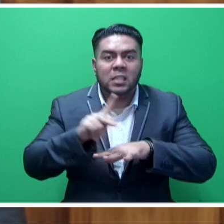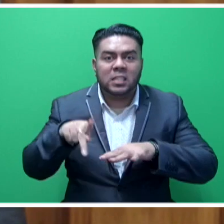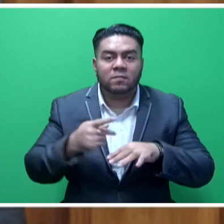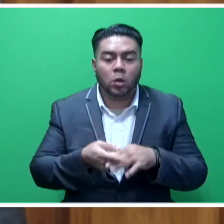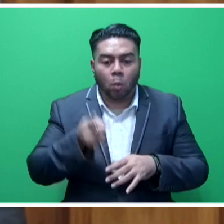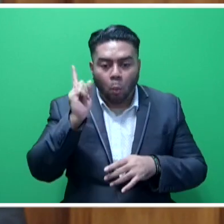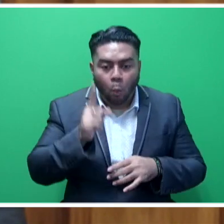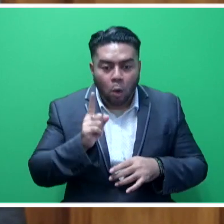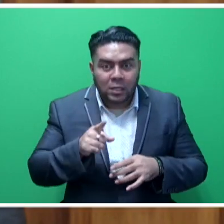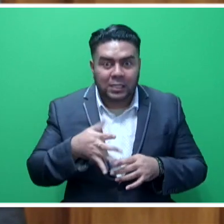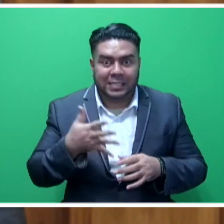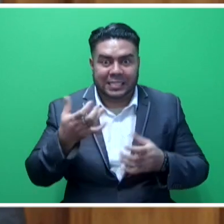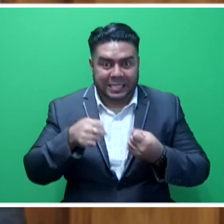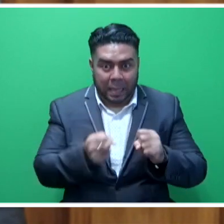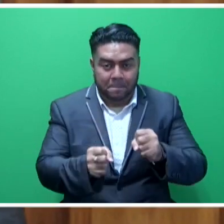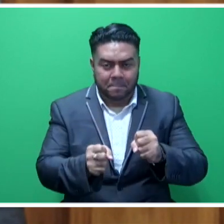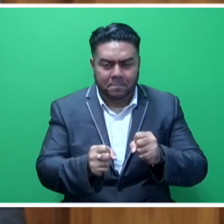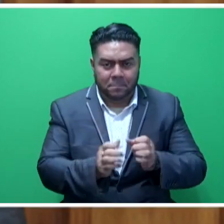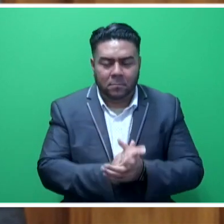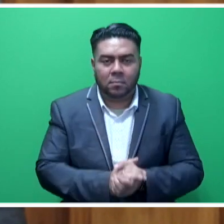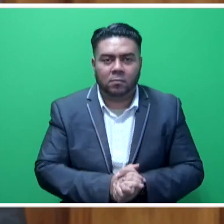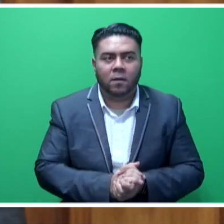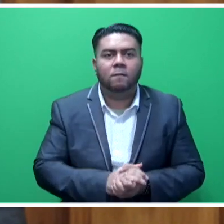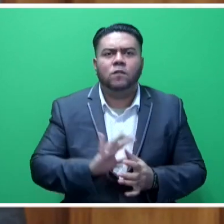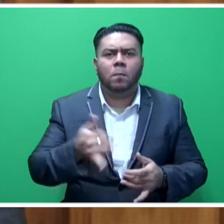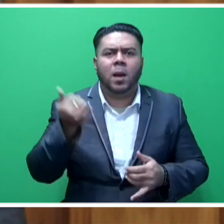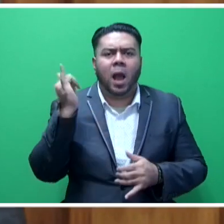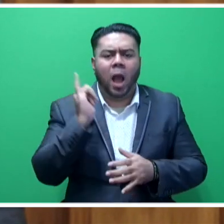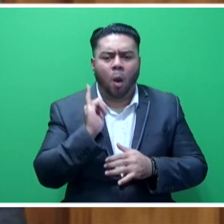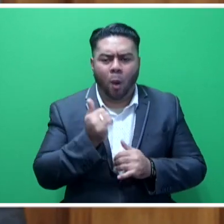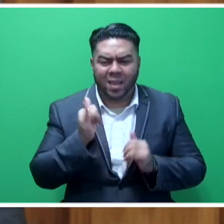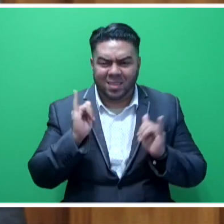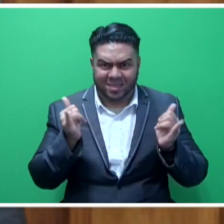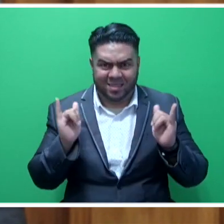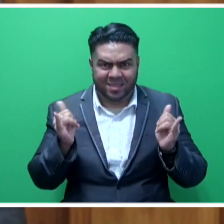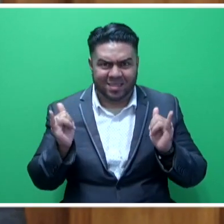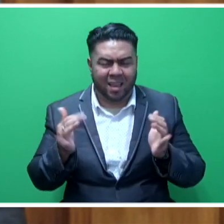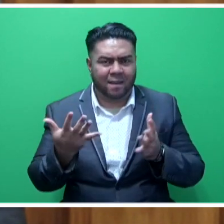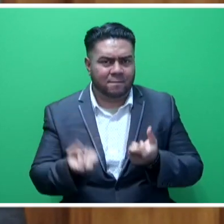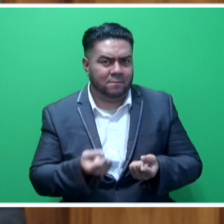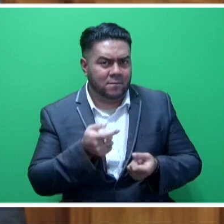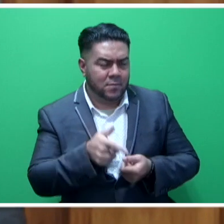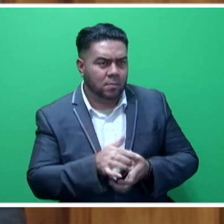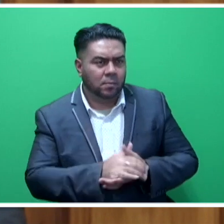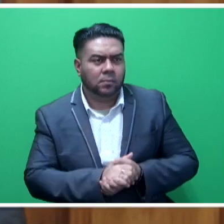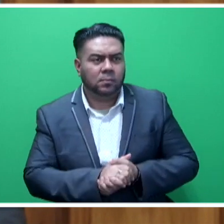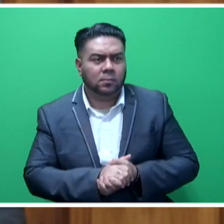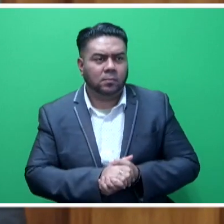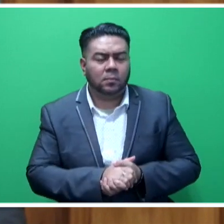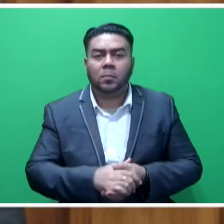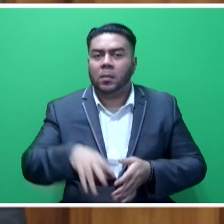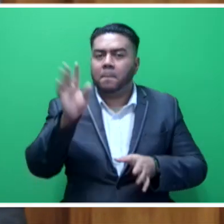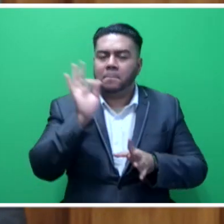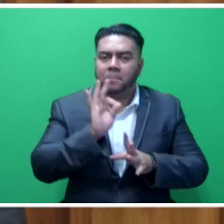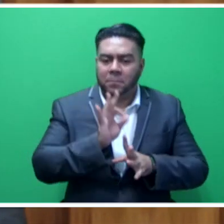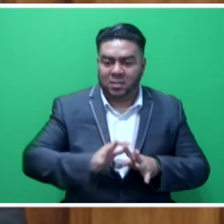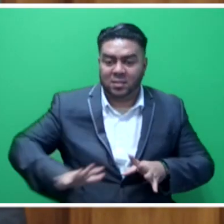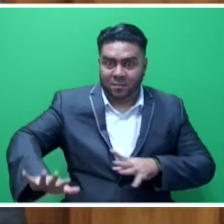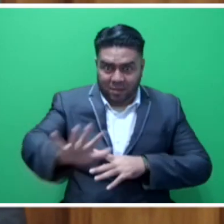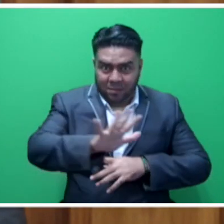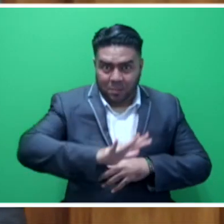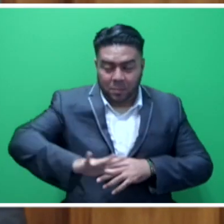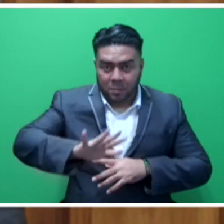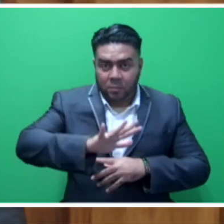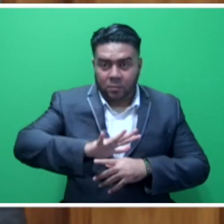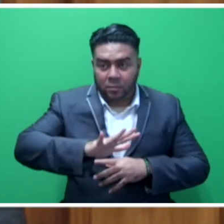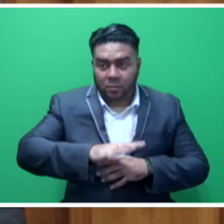system, which comes out of Hawaii, Honolulu in Hawaii, the Pacific Tsunami Warning Center, based in